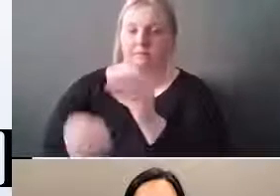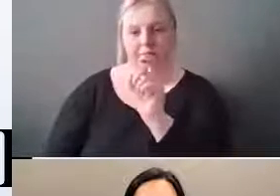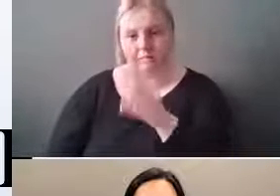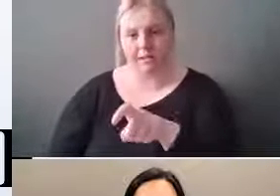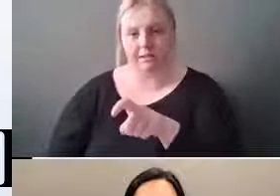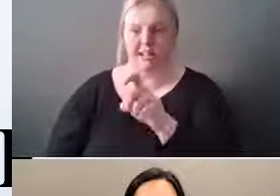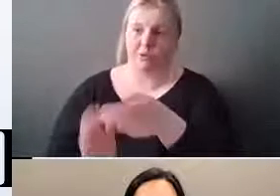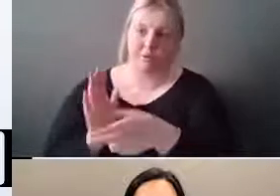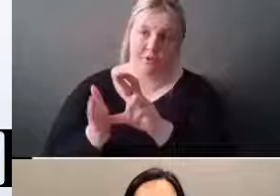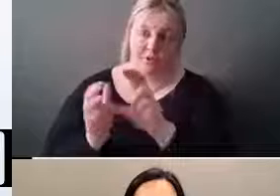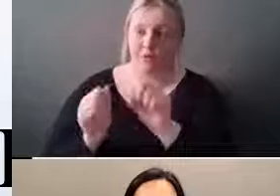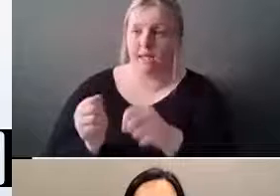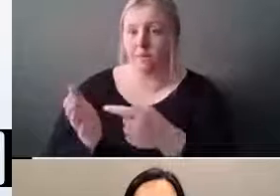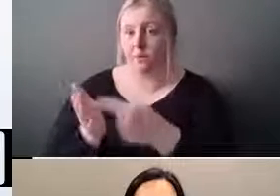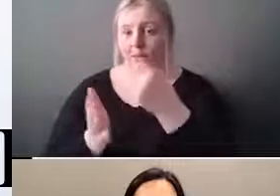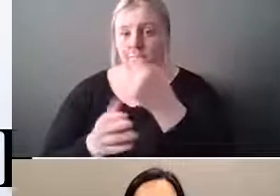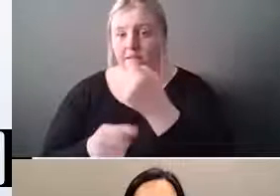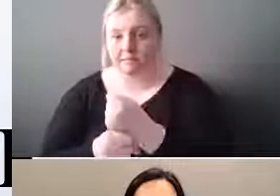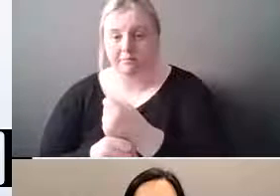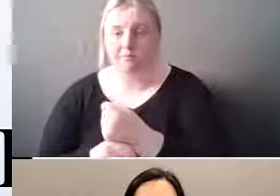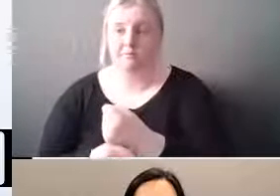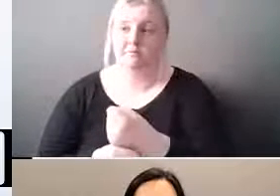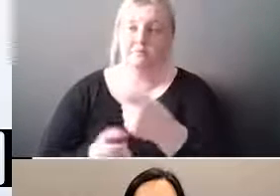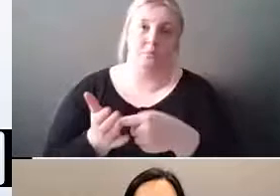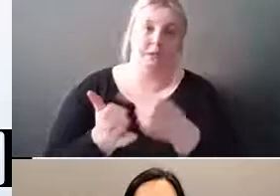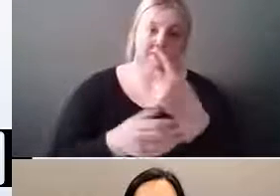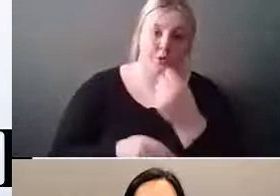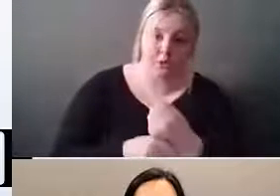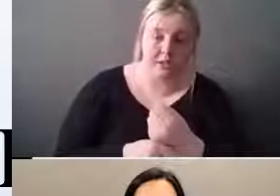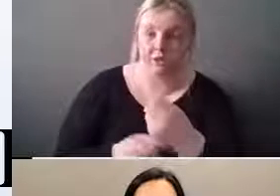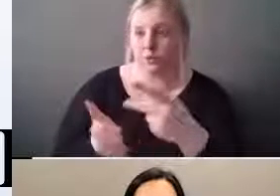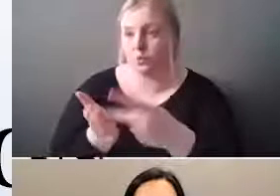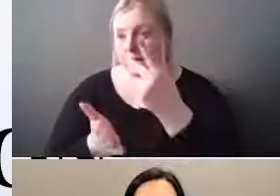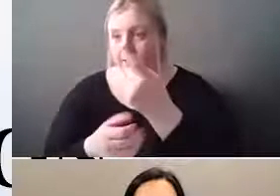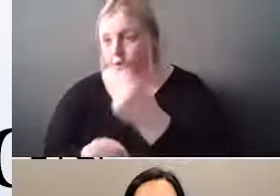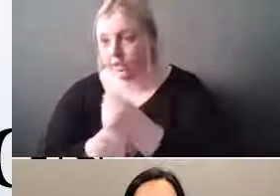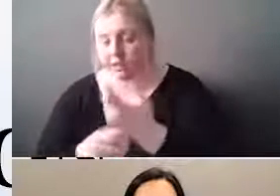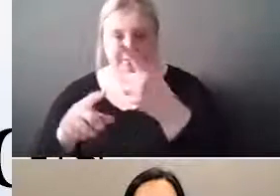whether it's biannually or annually. That would be up to the individual organization.